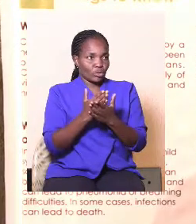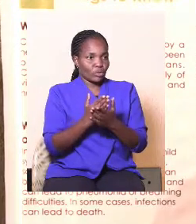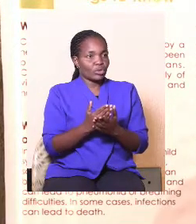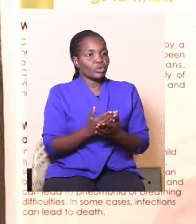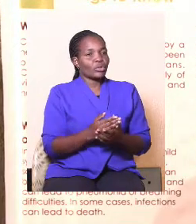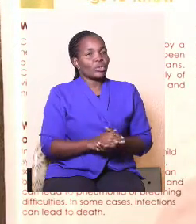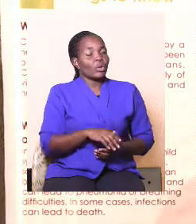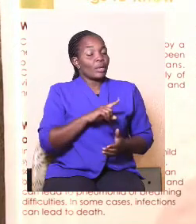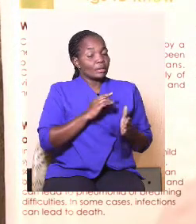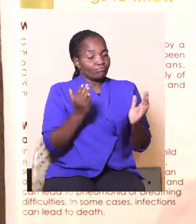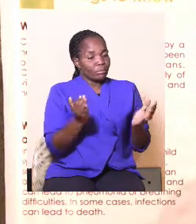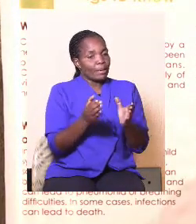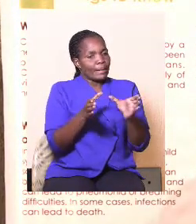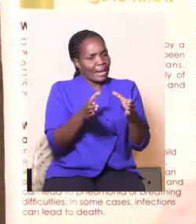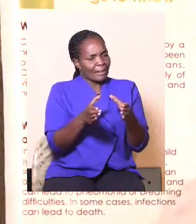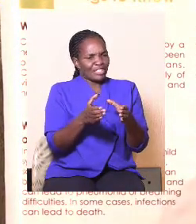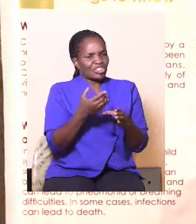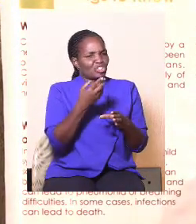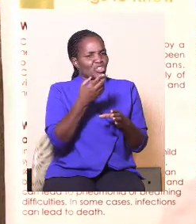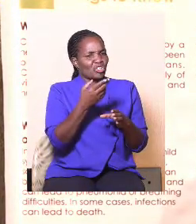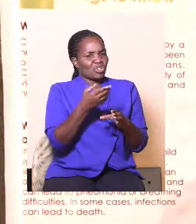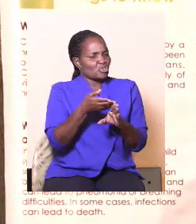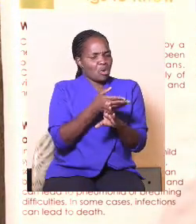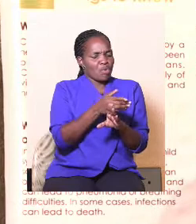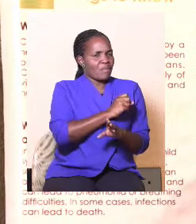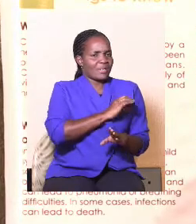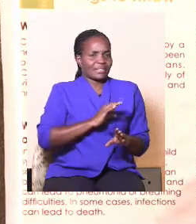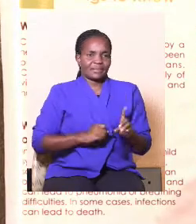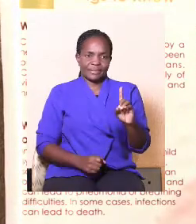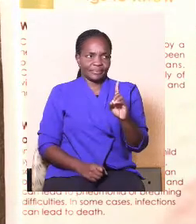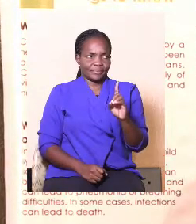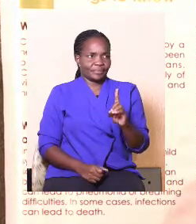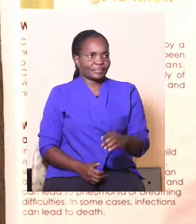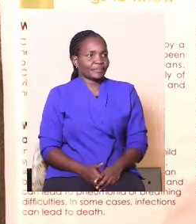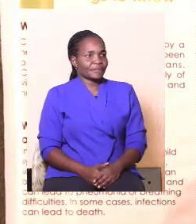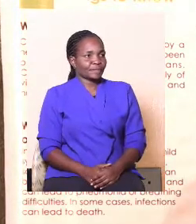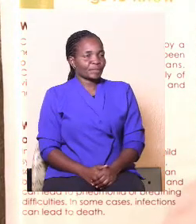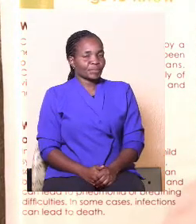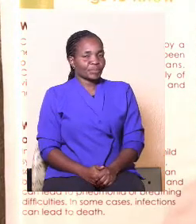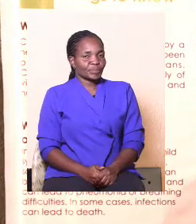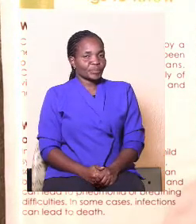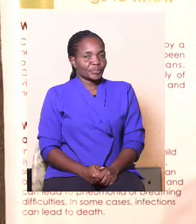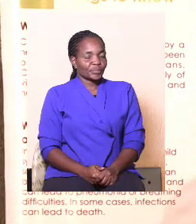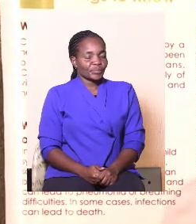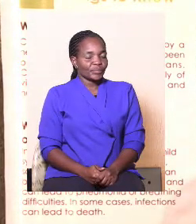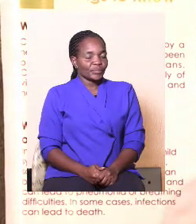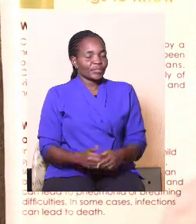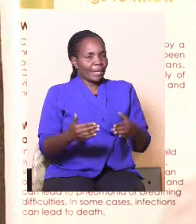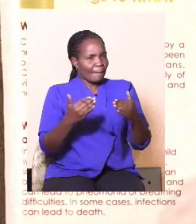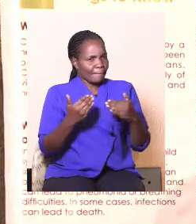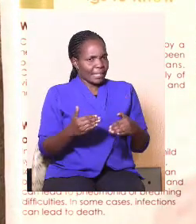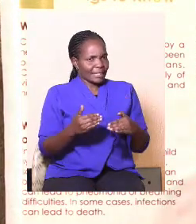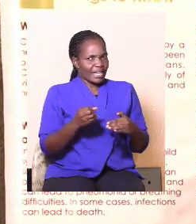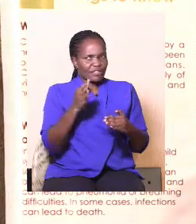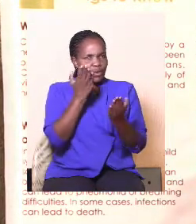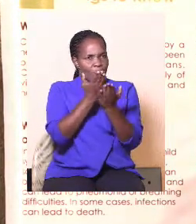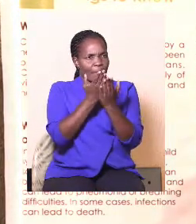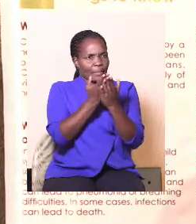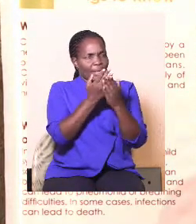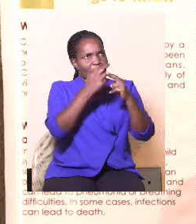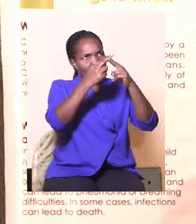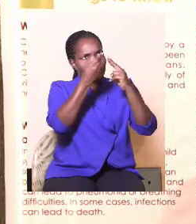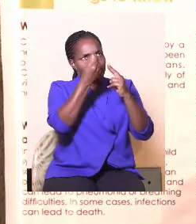not to retrench people. Zero interest rate. Well, this is the